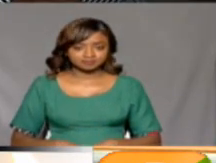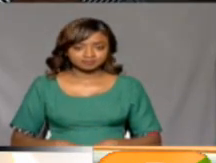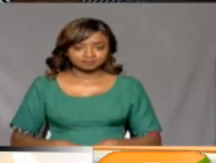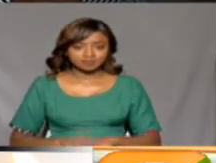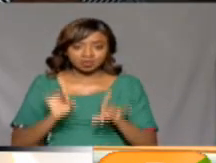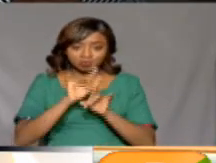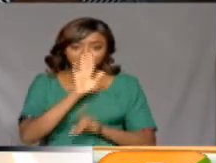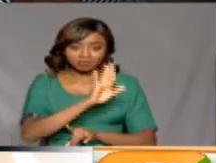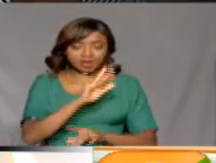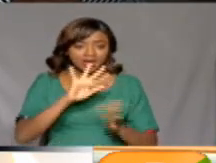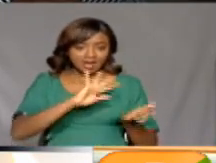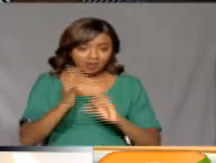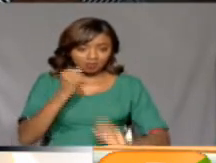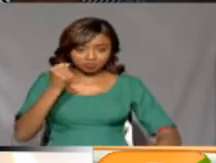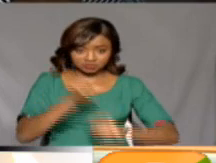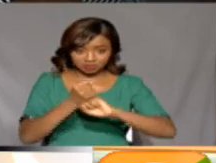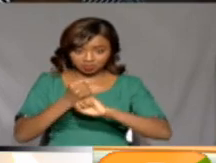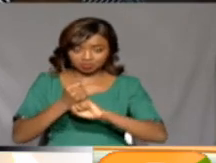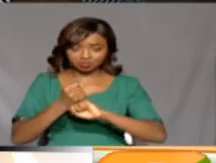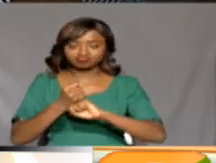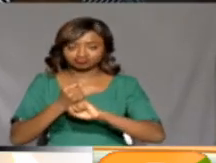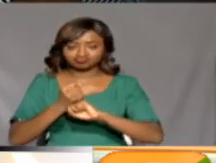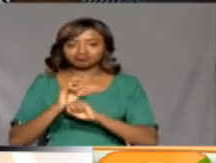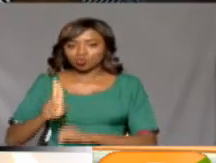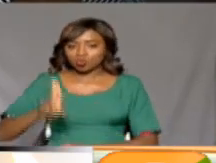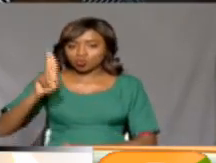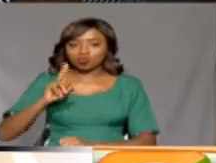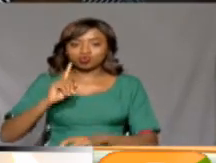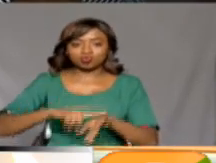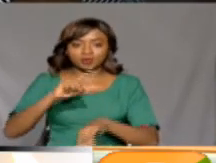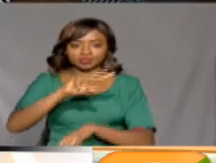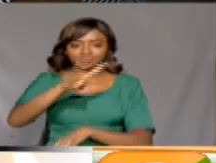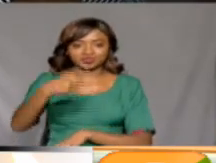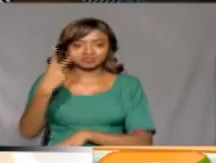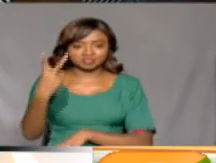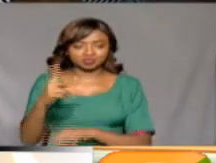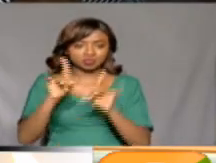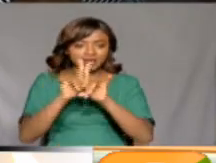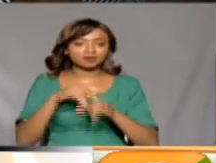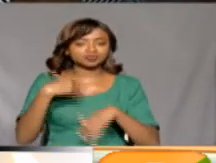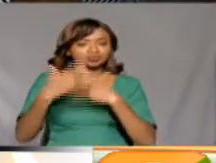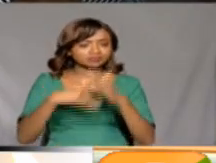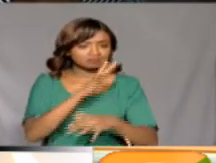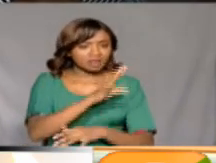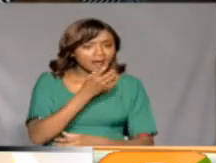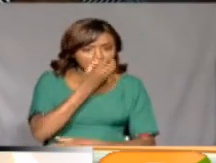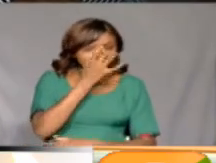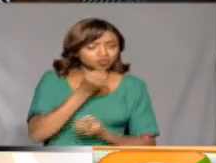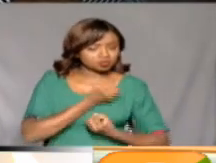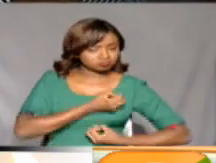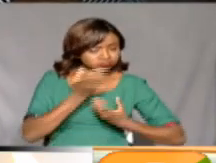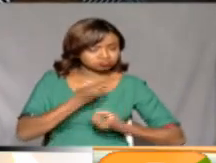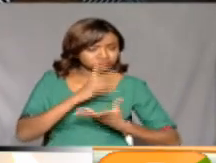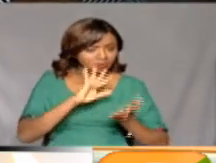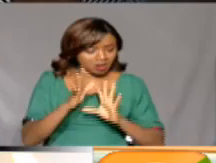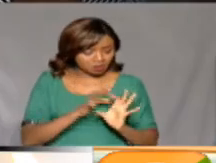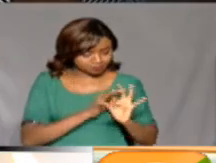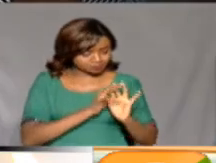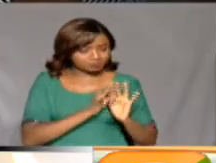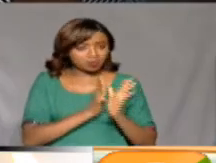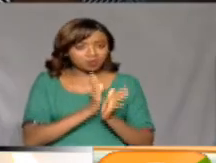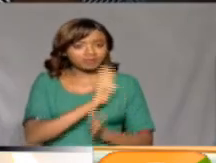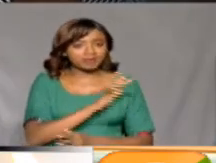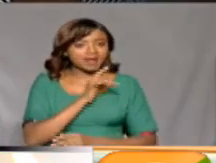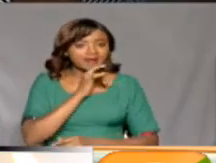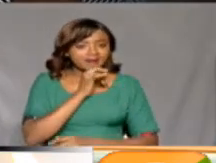for Project Uhuru in 2002. And thereafter, the deputy president shares key moments that define their political